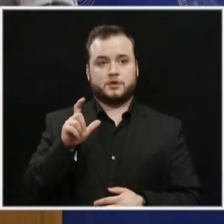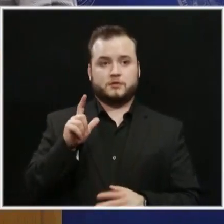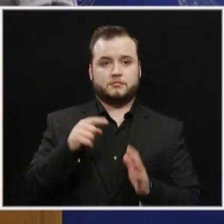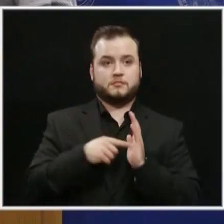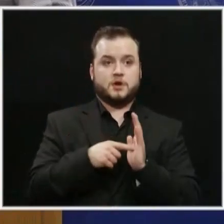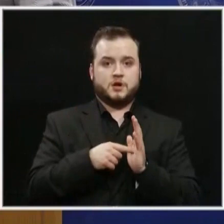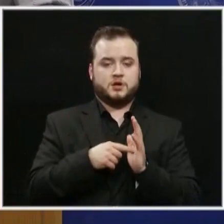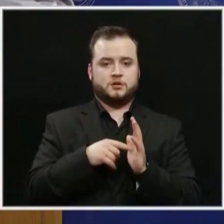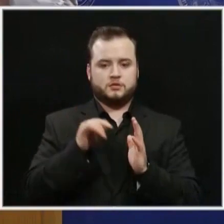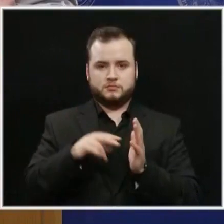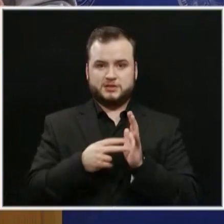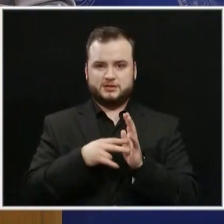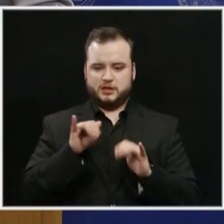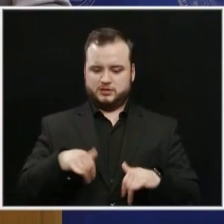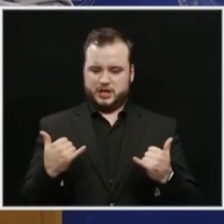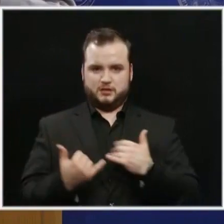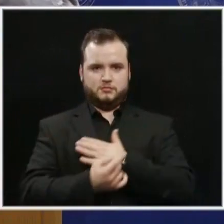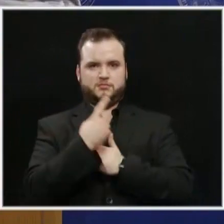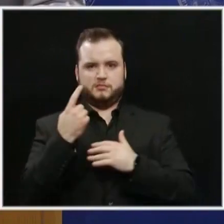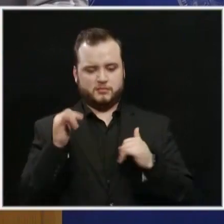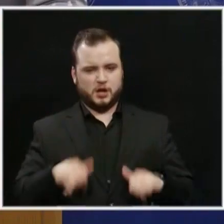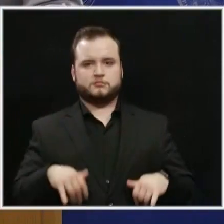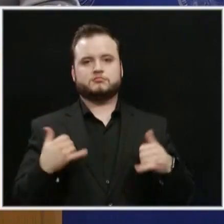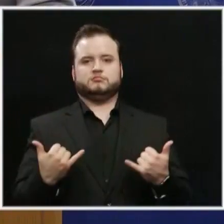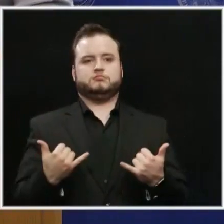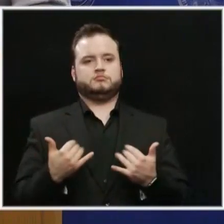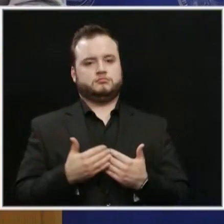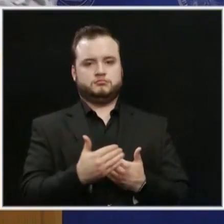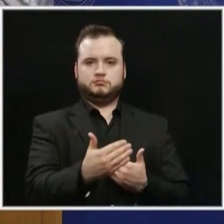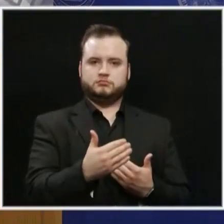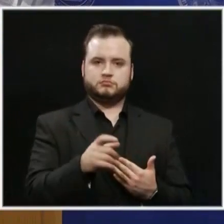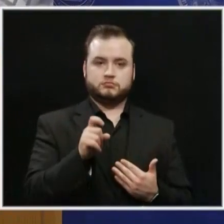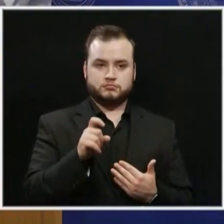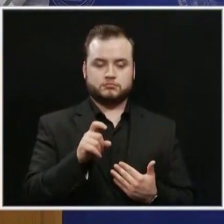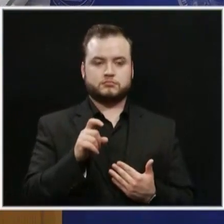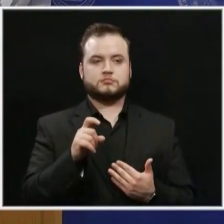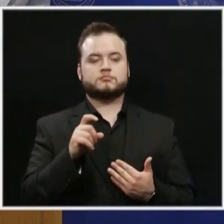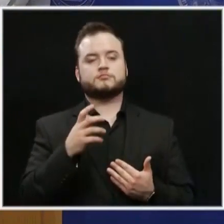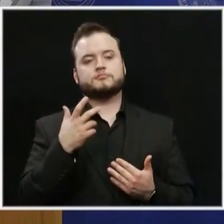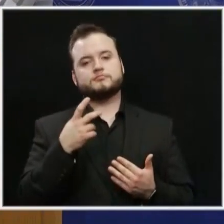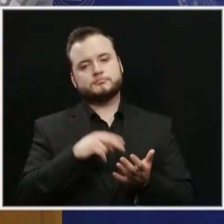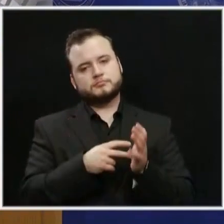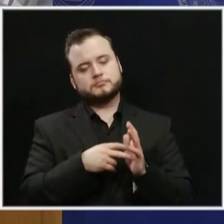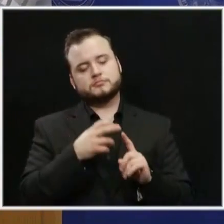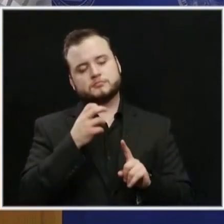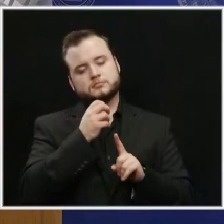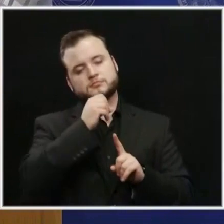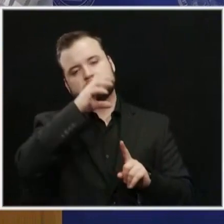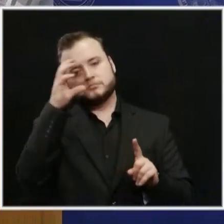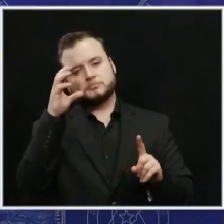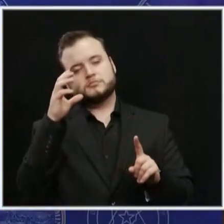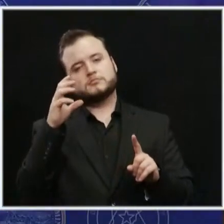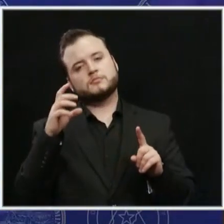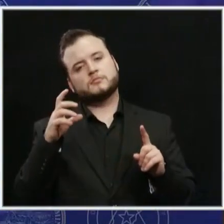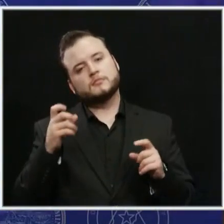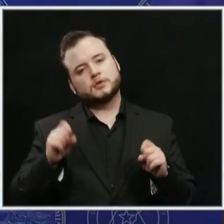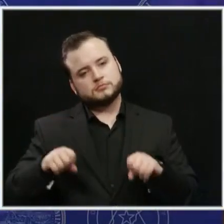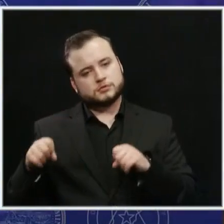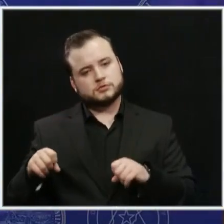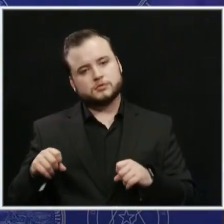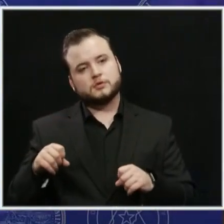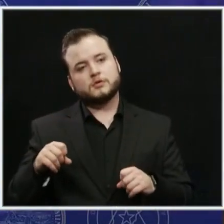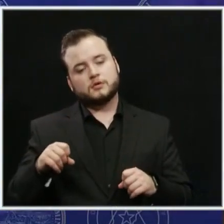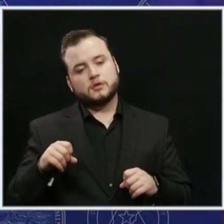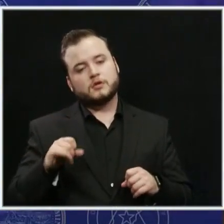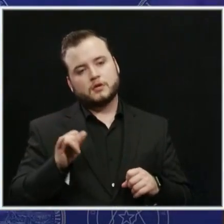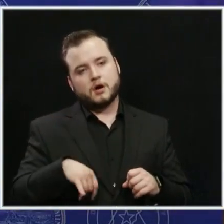It is to illustrate what could happen so that we can take action to mitigate the factors that produce that scenario. So that's